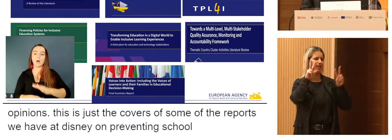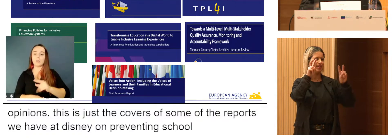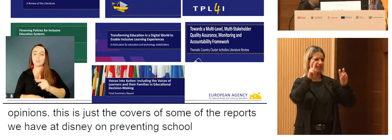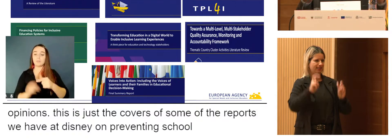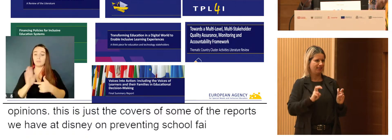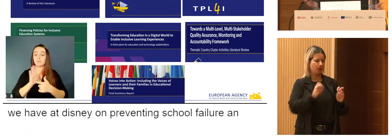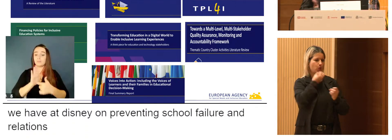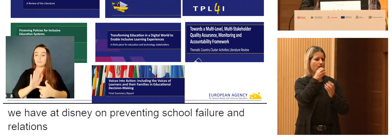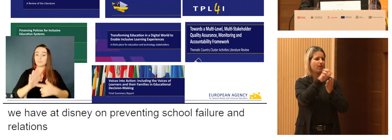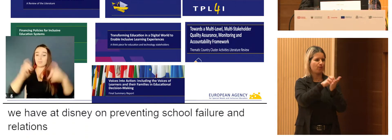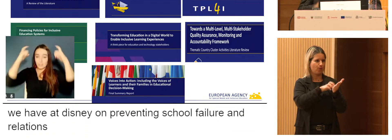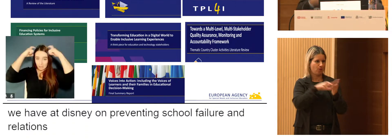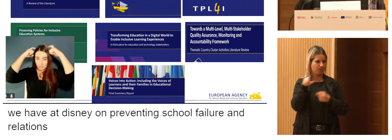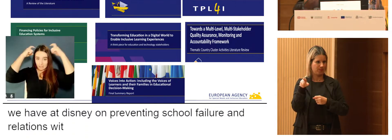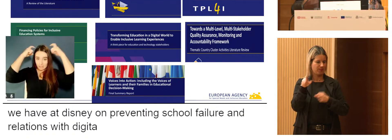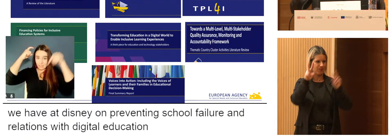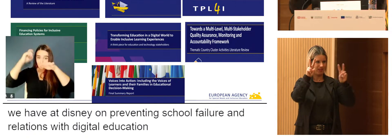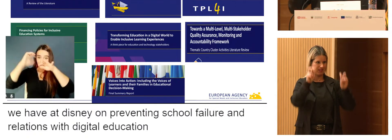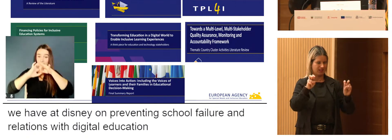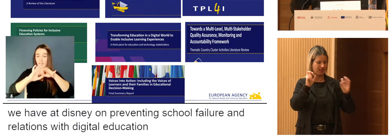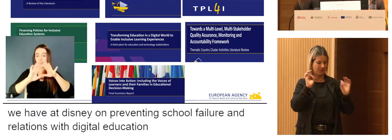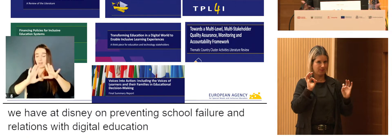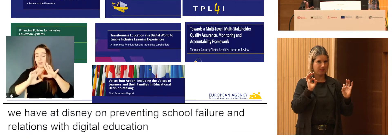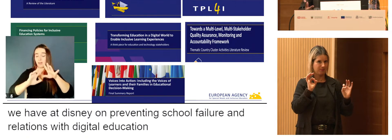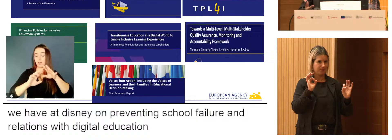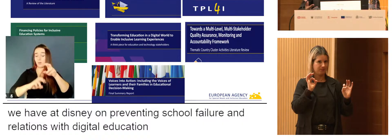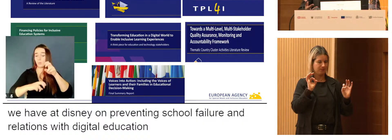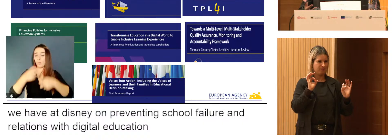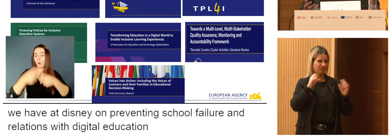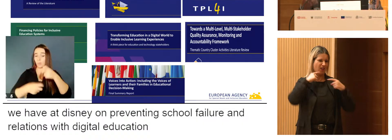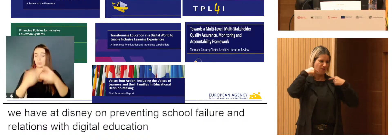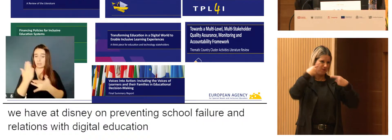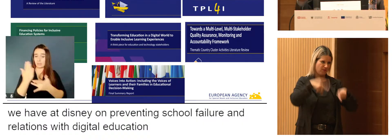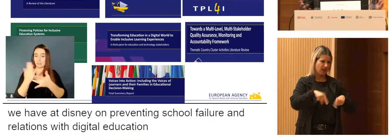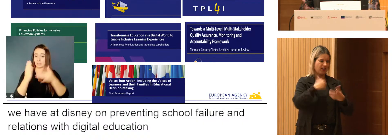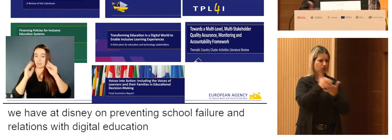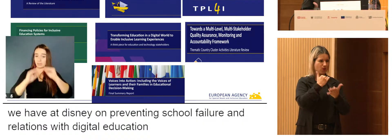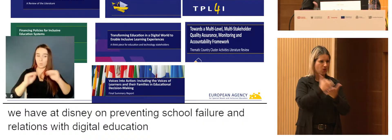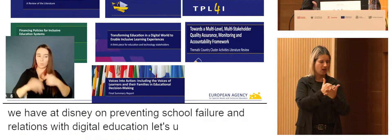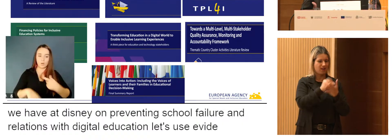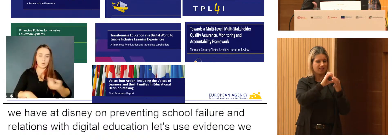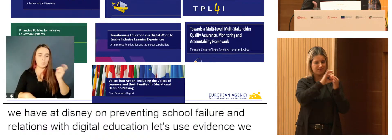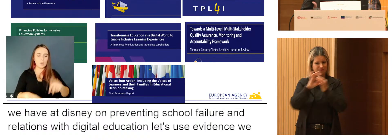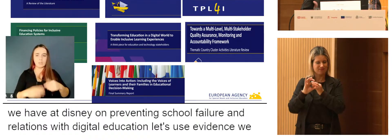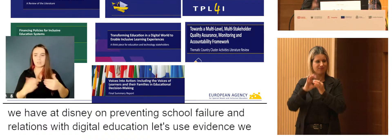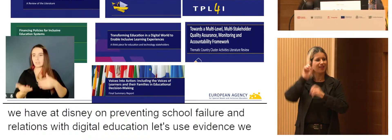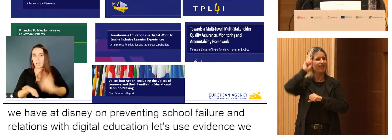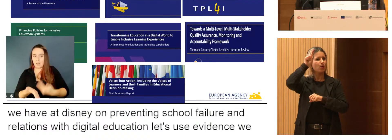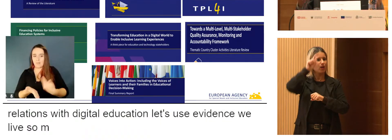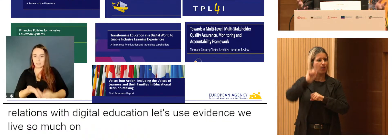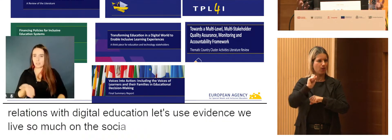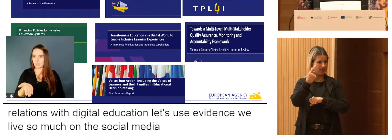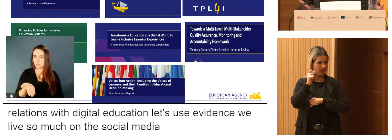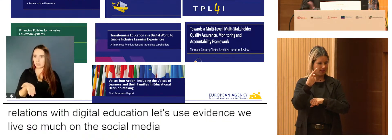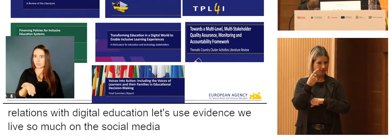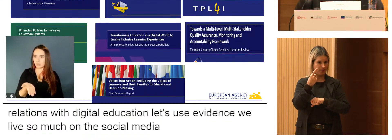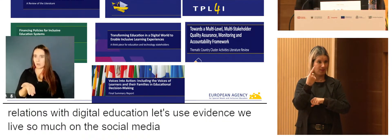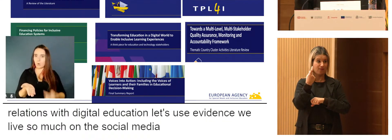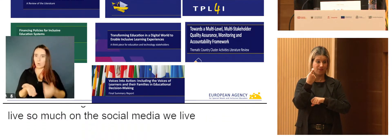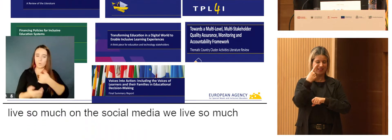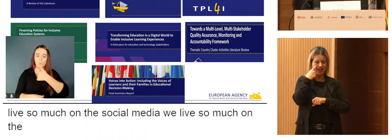relations with digital education. Let's use evidence. We live so much on the social media. We live so much on the